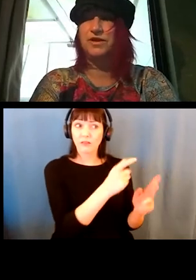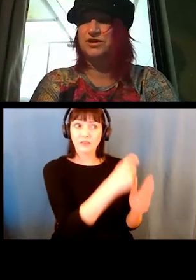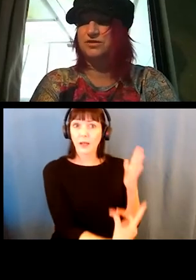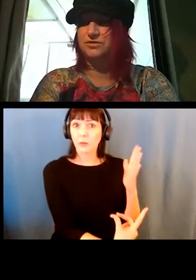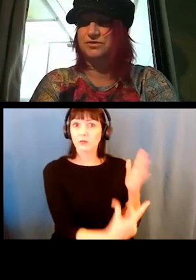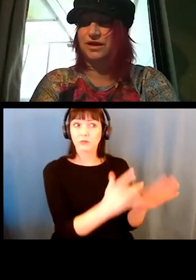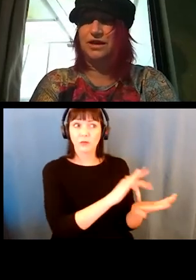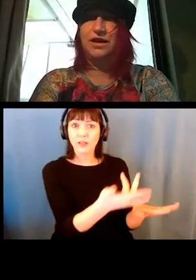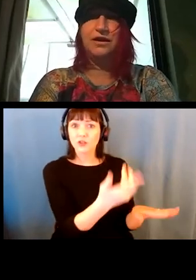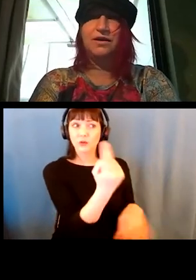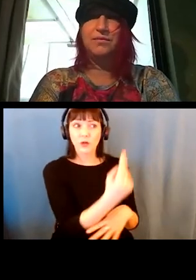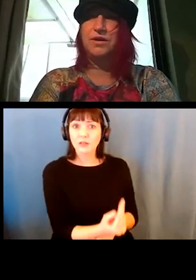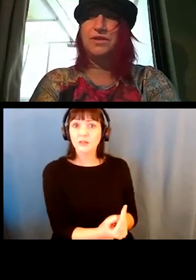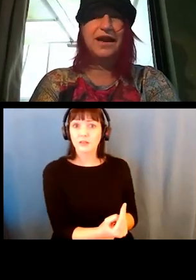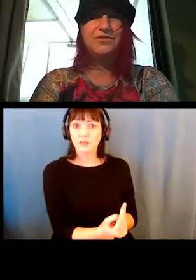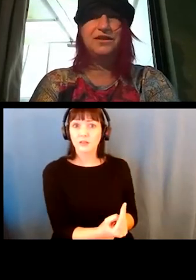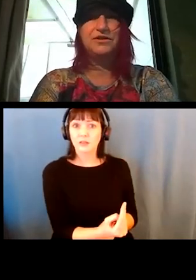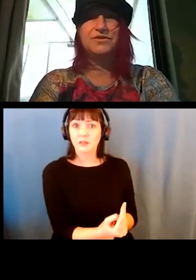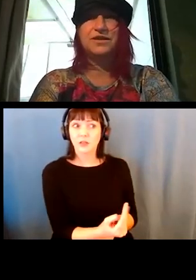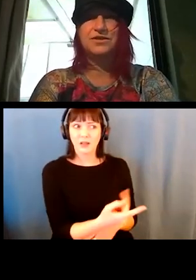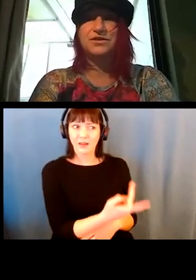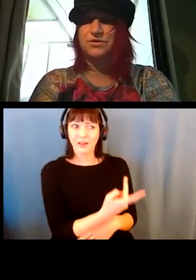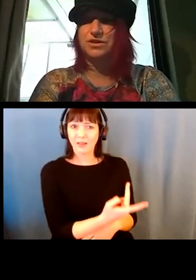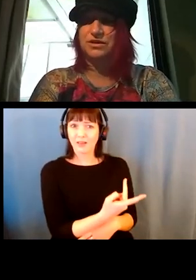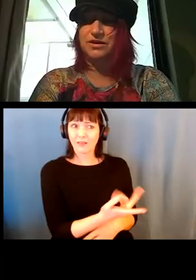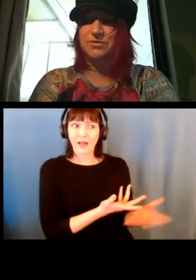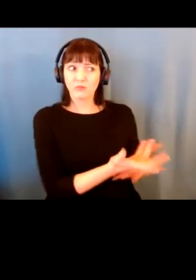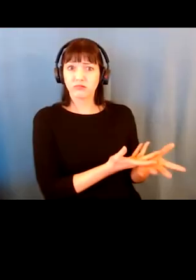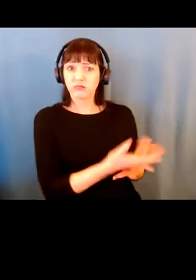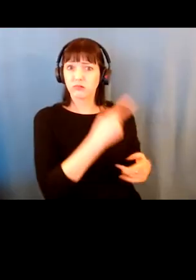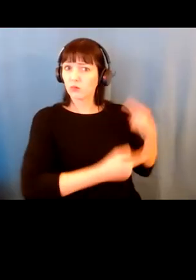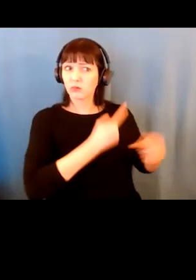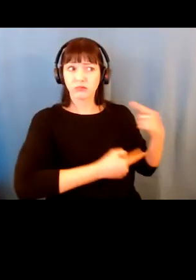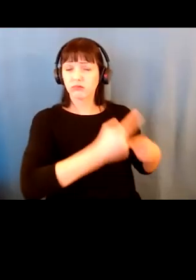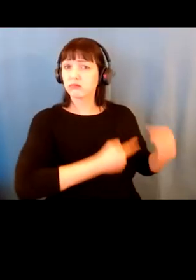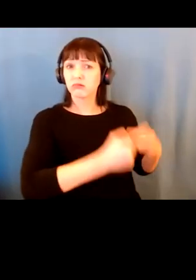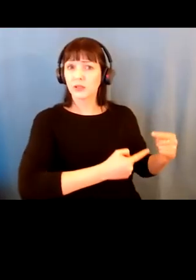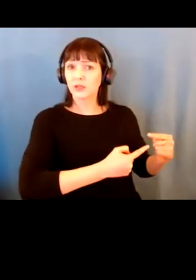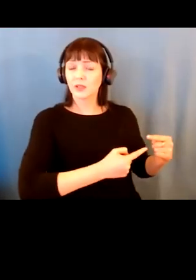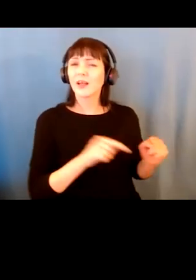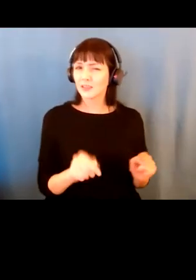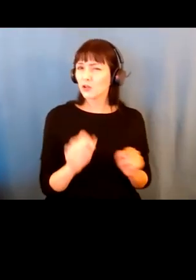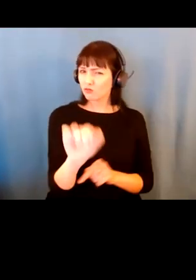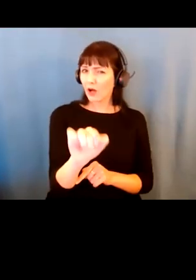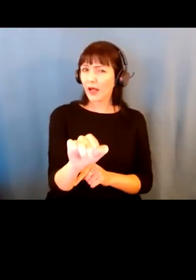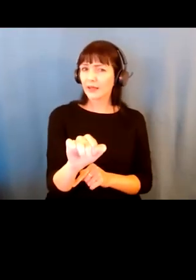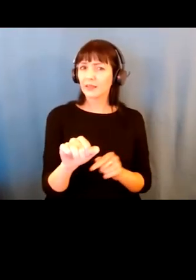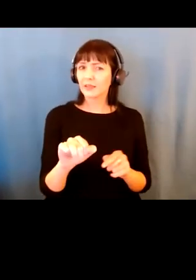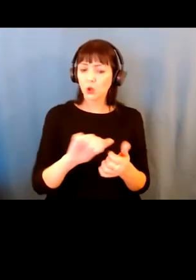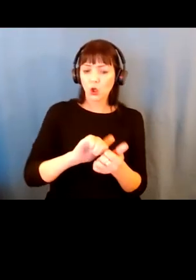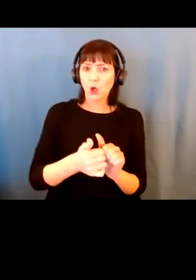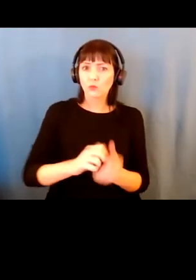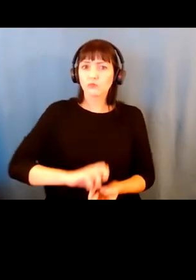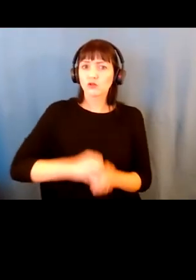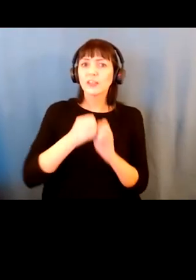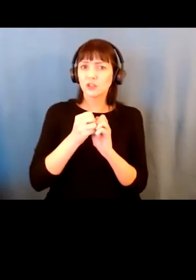disabled professionals, people that are having these conversations all the time. So I think it is about this co-creation, how David talks